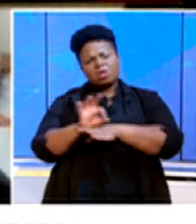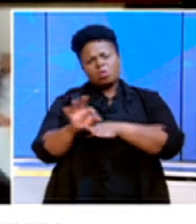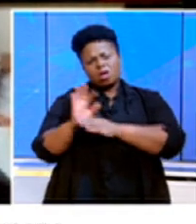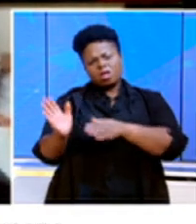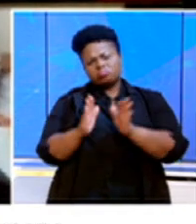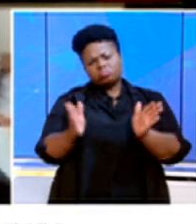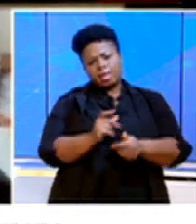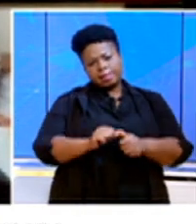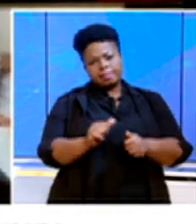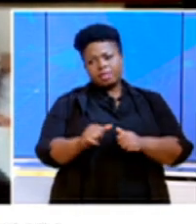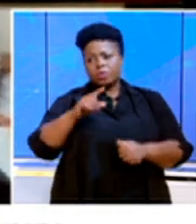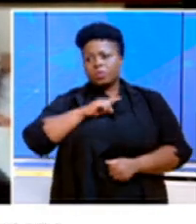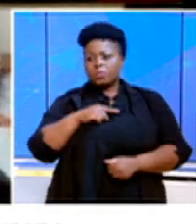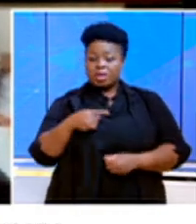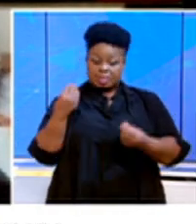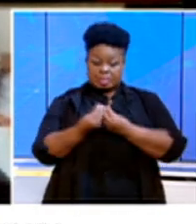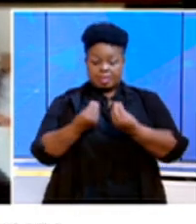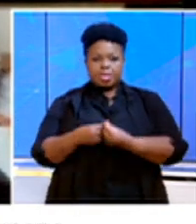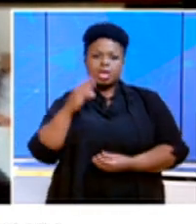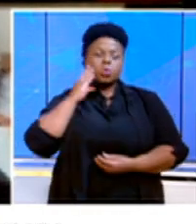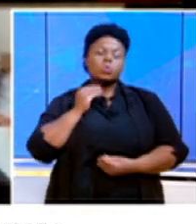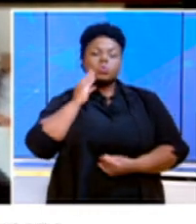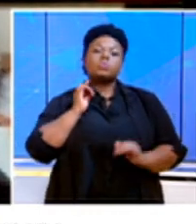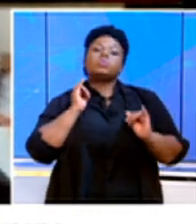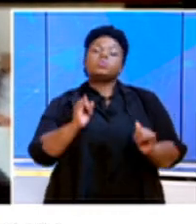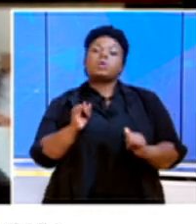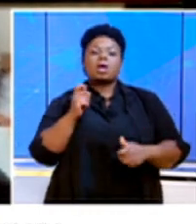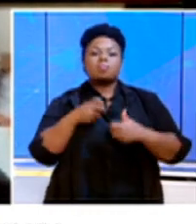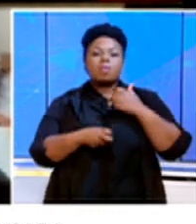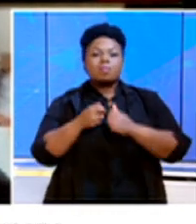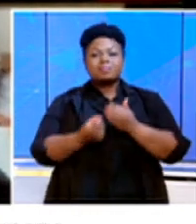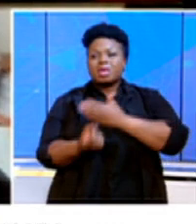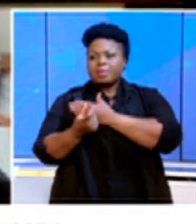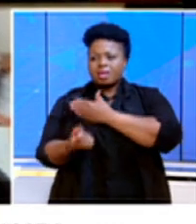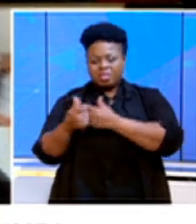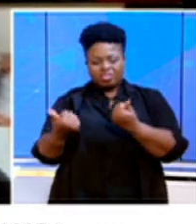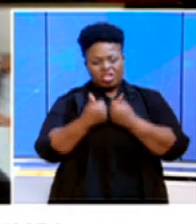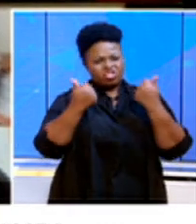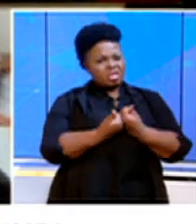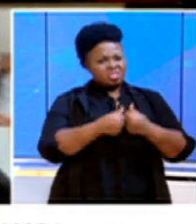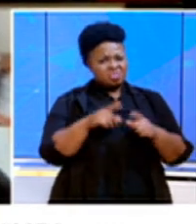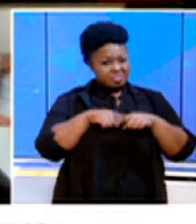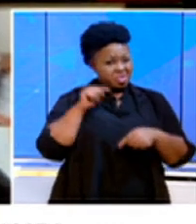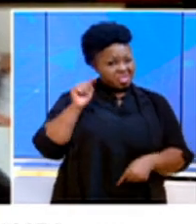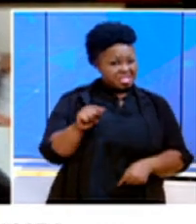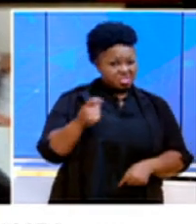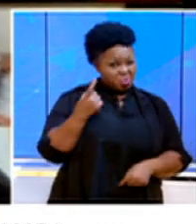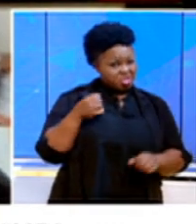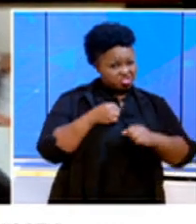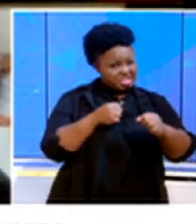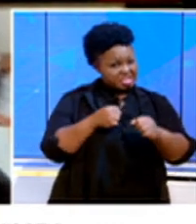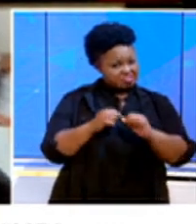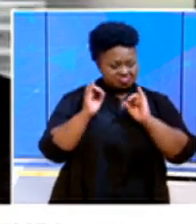something that an arrangement that will experience a lot of teething problems. And it would be insane to rely on that as our only